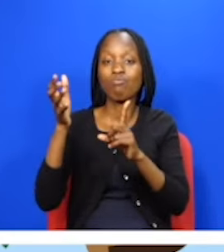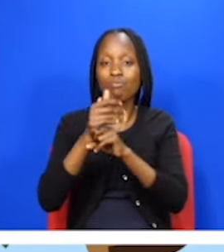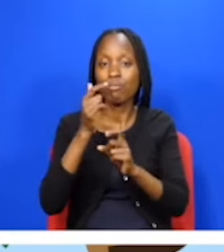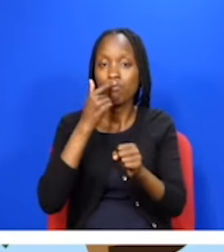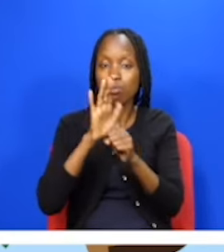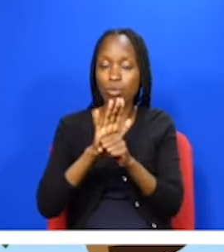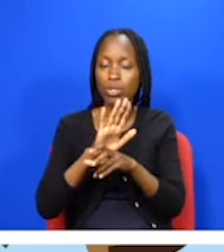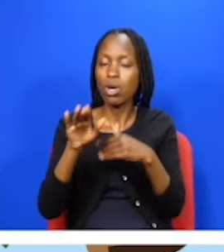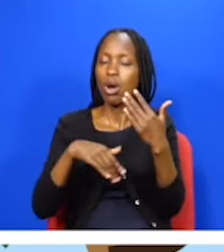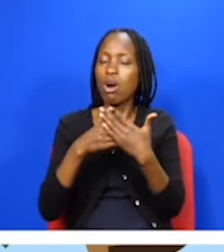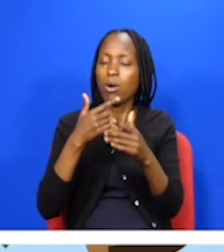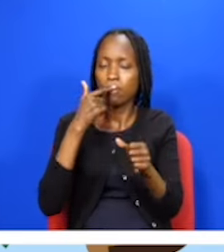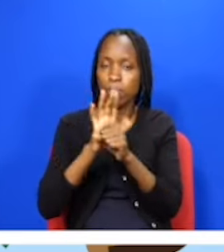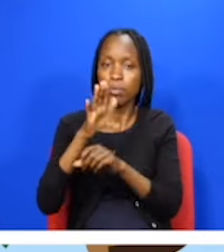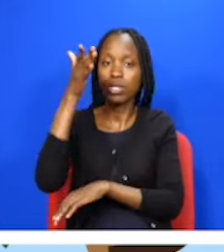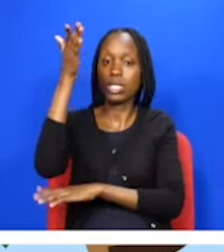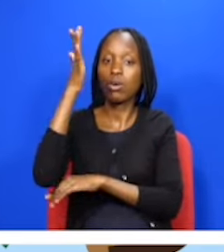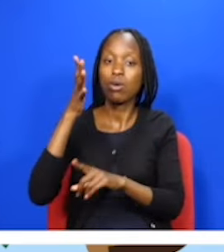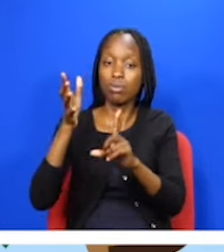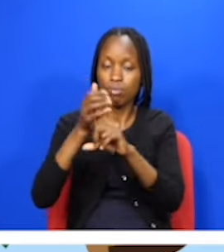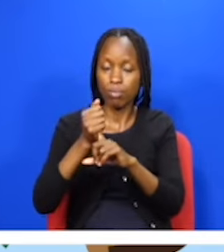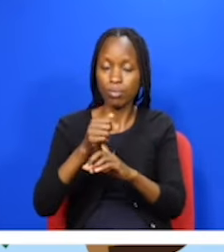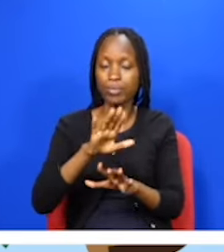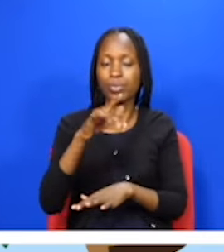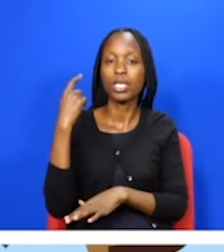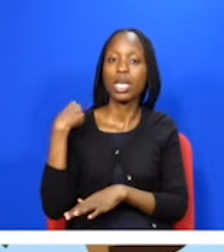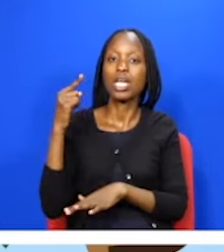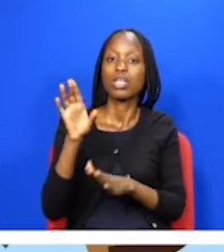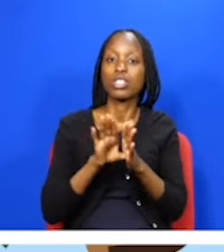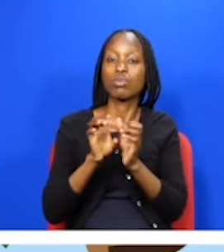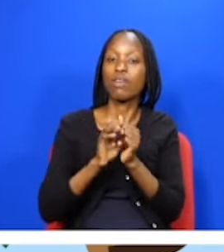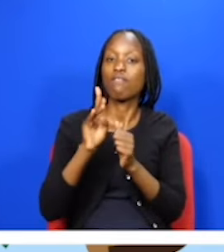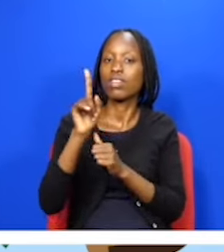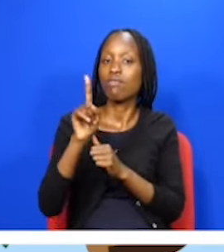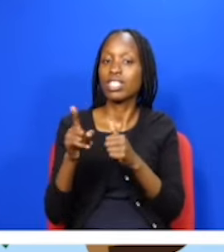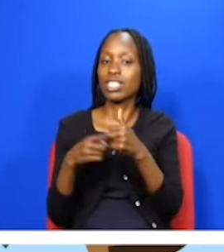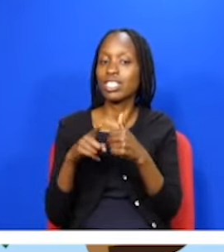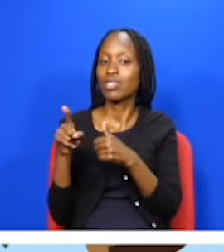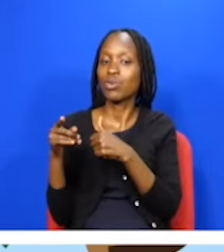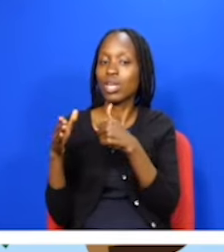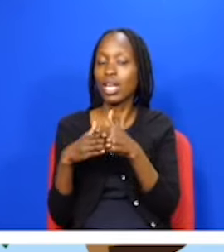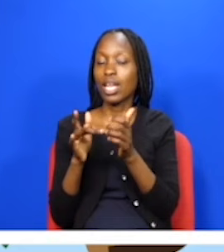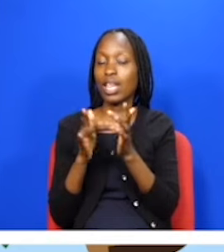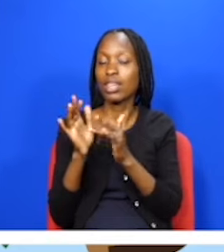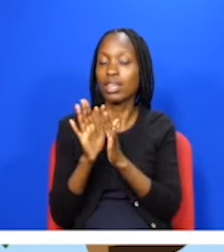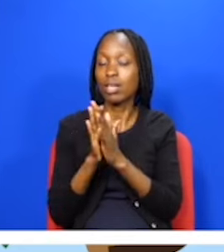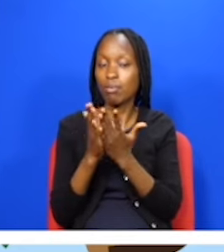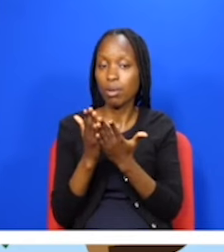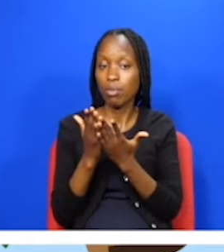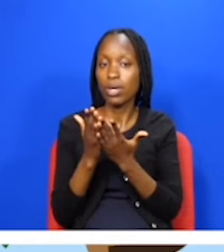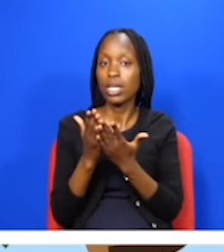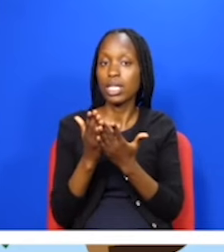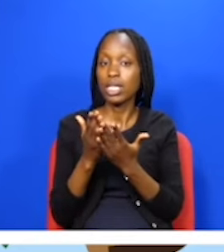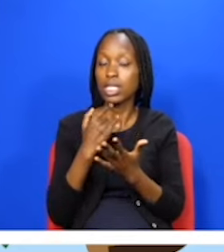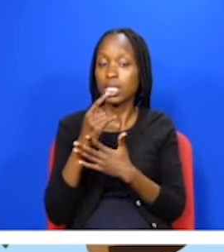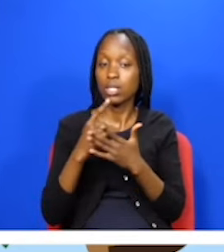every promise. So, in Numbers 14, verse 6 and 9, the Bible reads, "And Joshua,